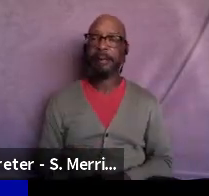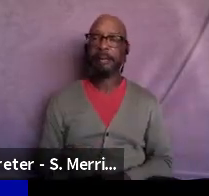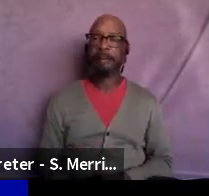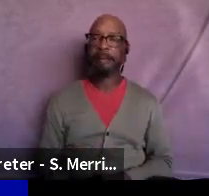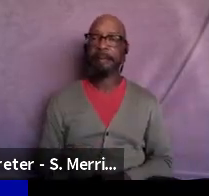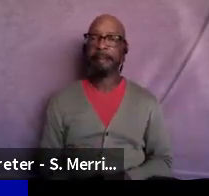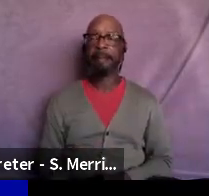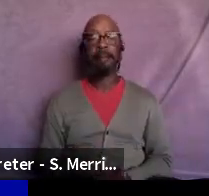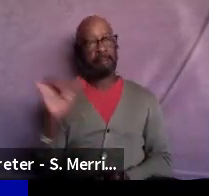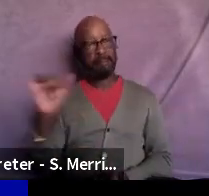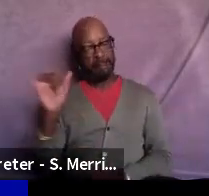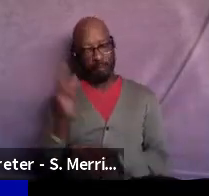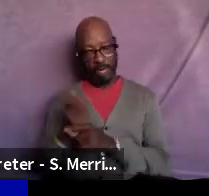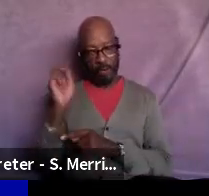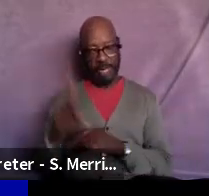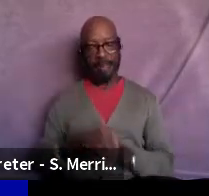Okay.